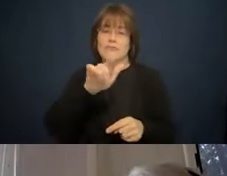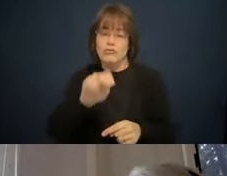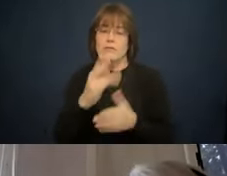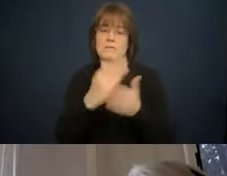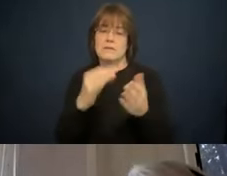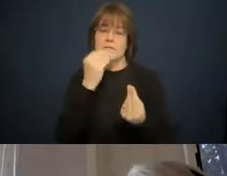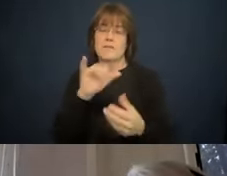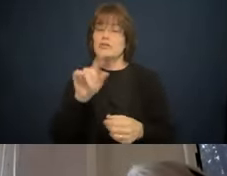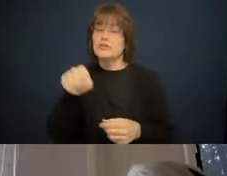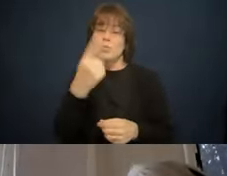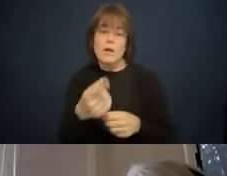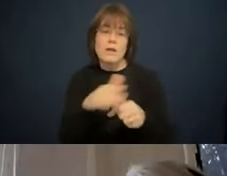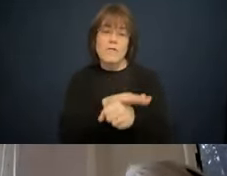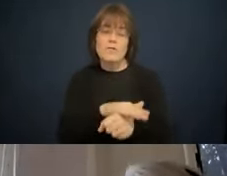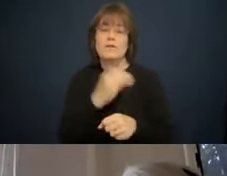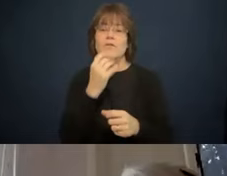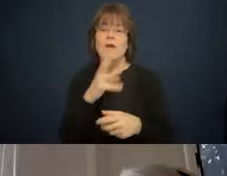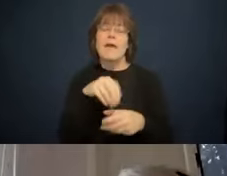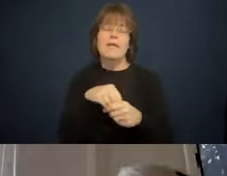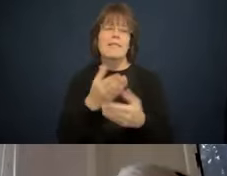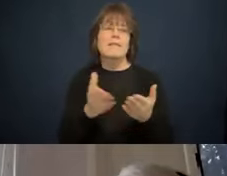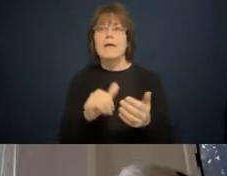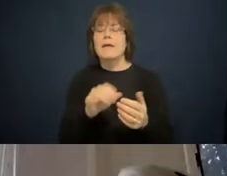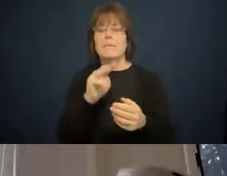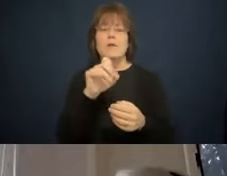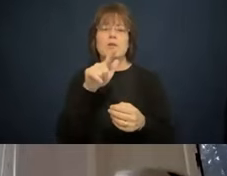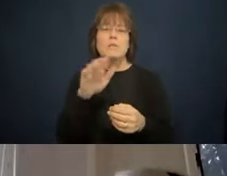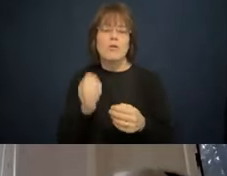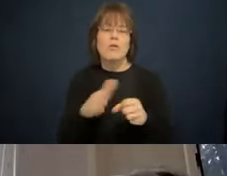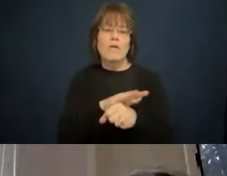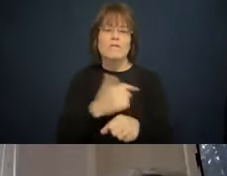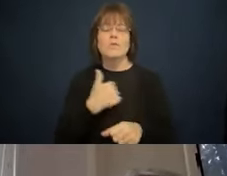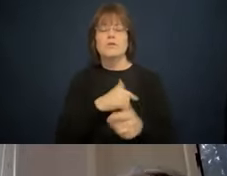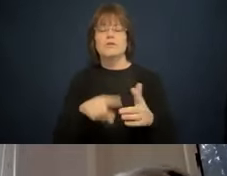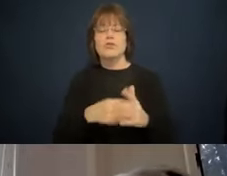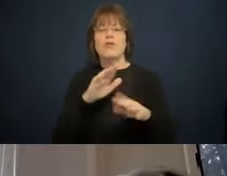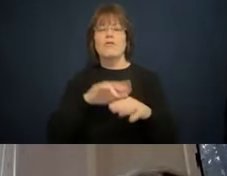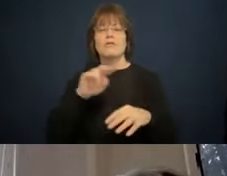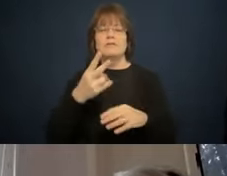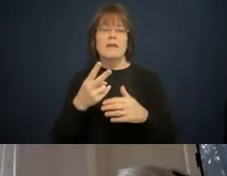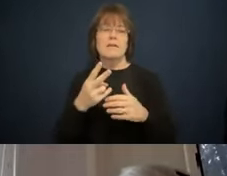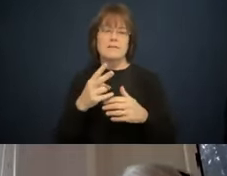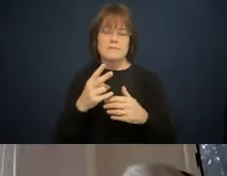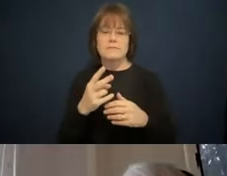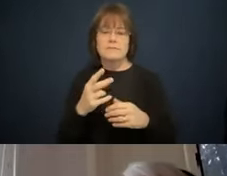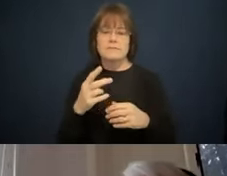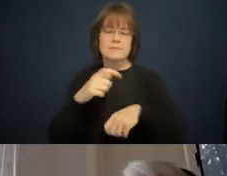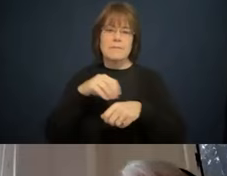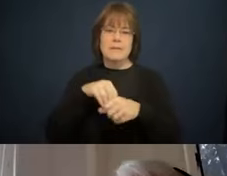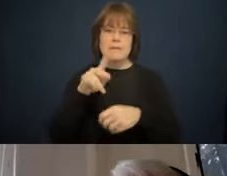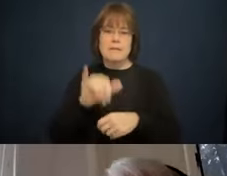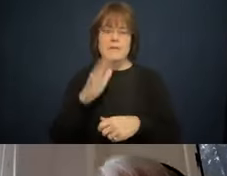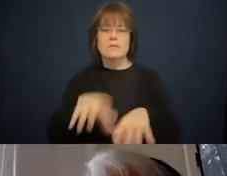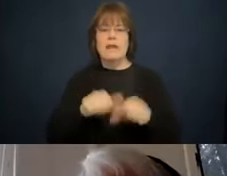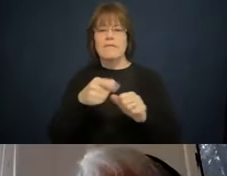one coverage. If you throw in things like multiple coverages, we're actually starting on our second round of coverage in Kentucky. That'll take a few